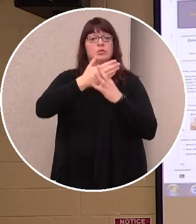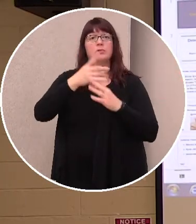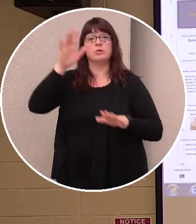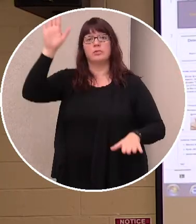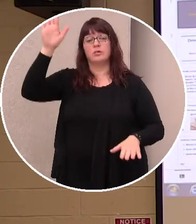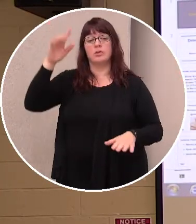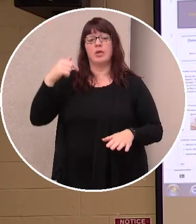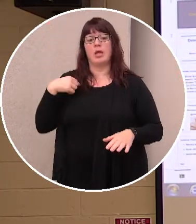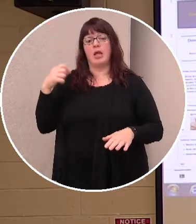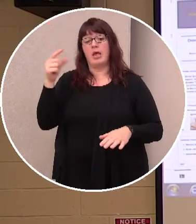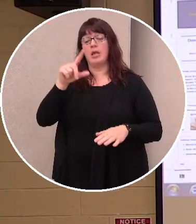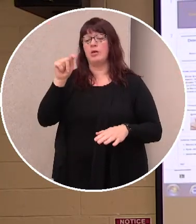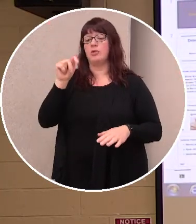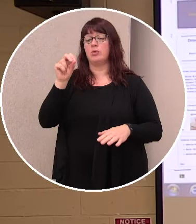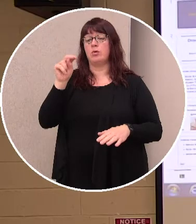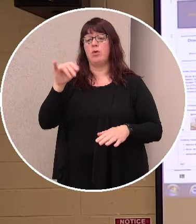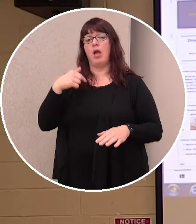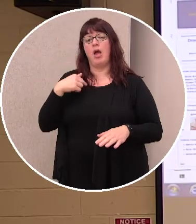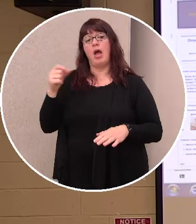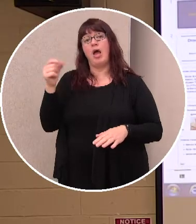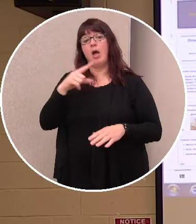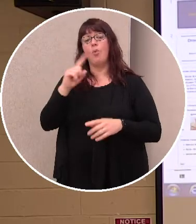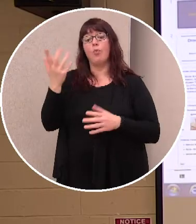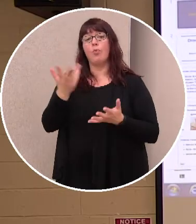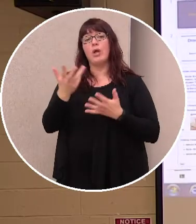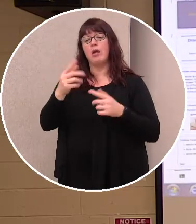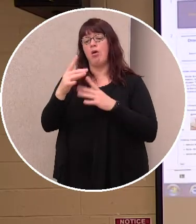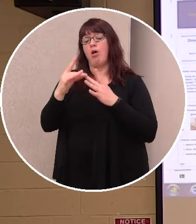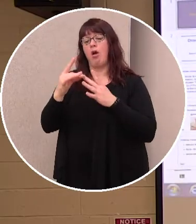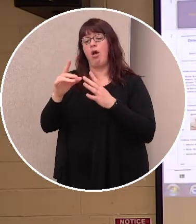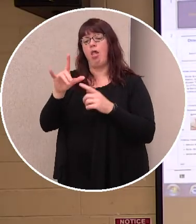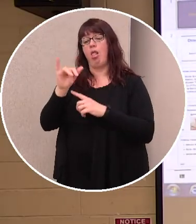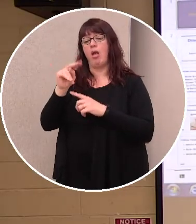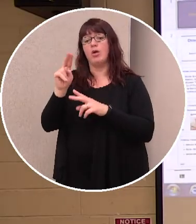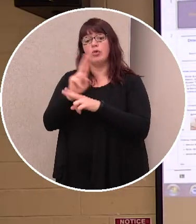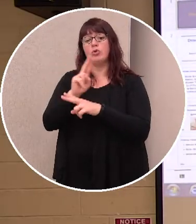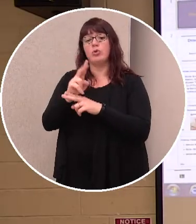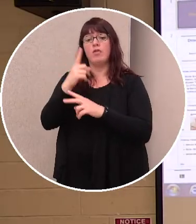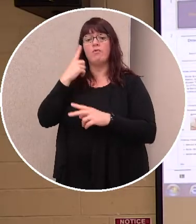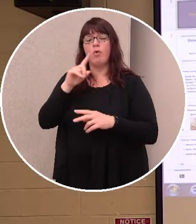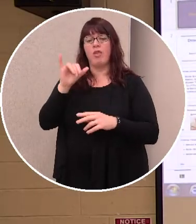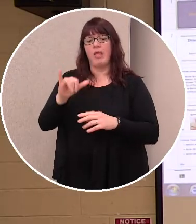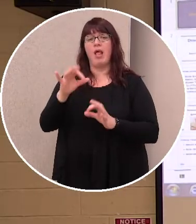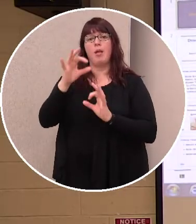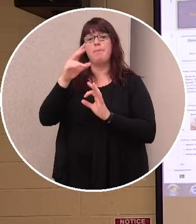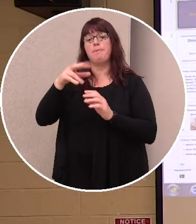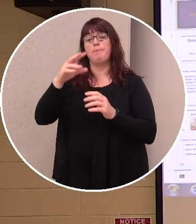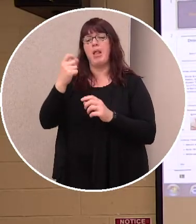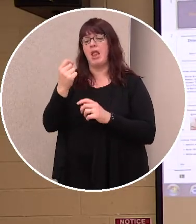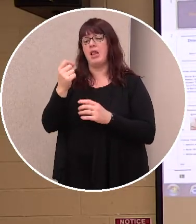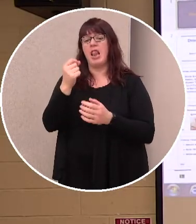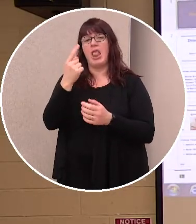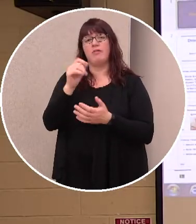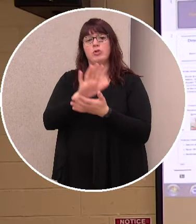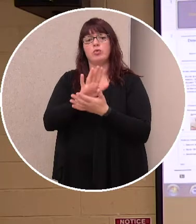Tony, where can I find the guidelines that are being used in the 11 schools for the pilot program?